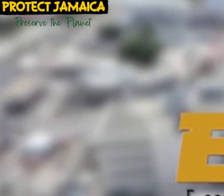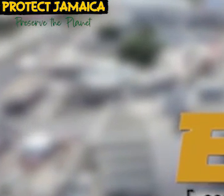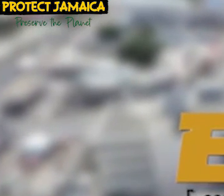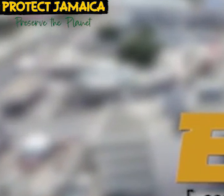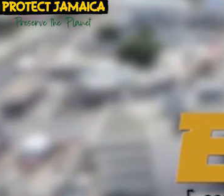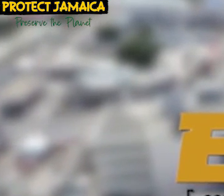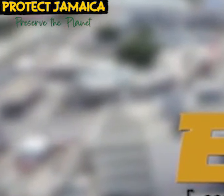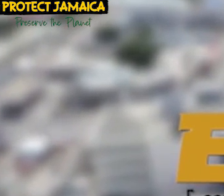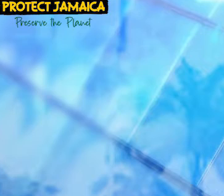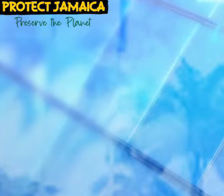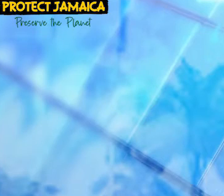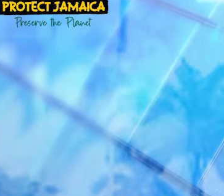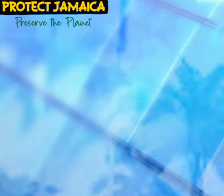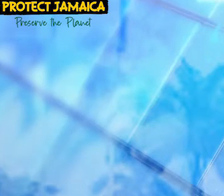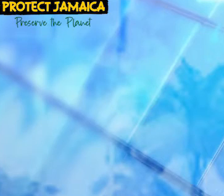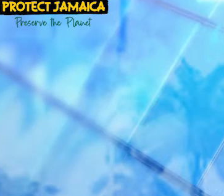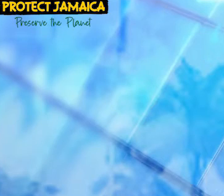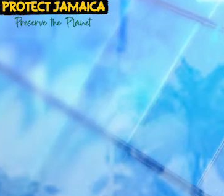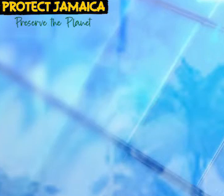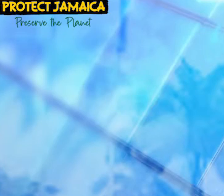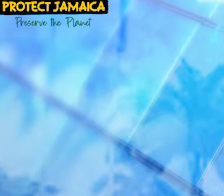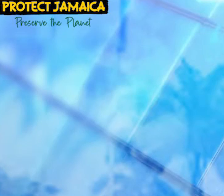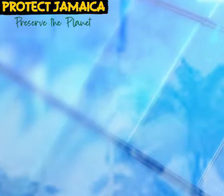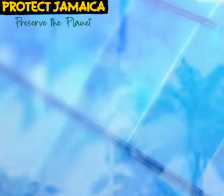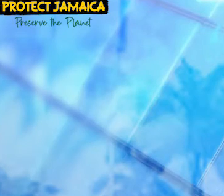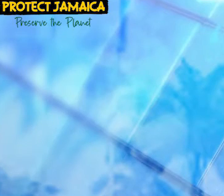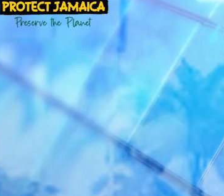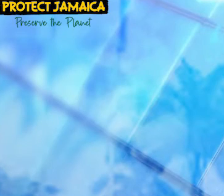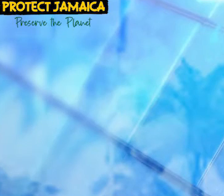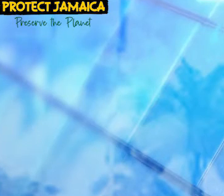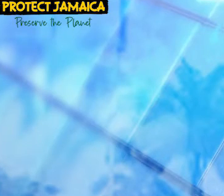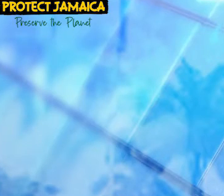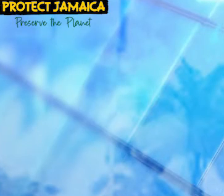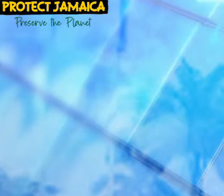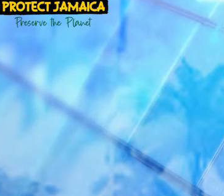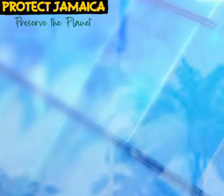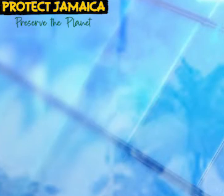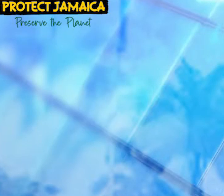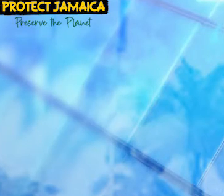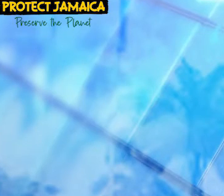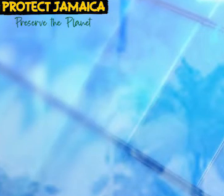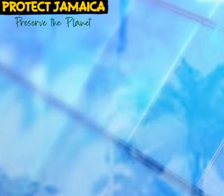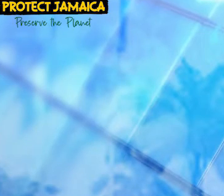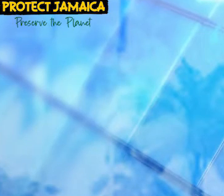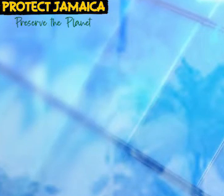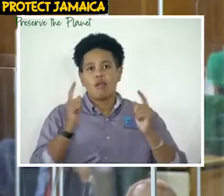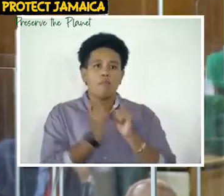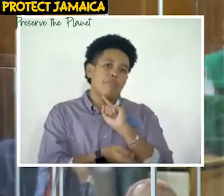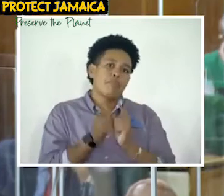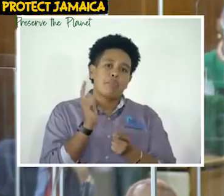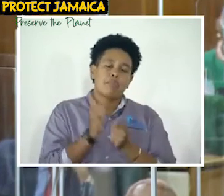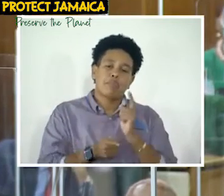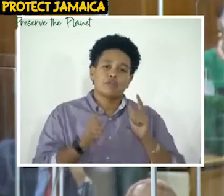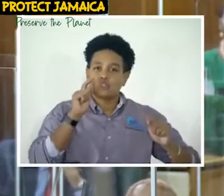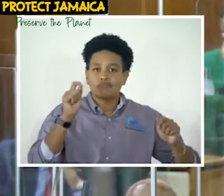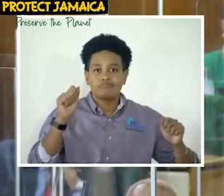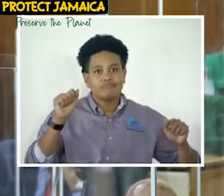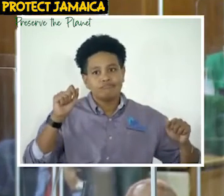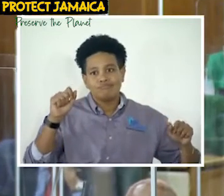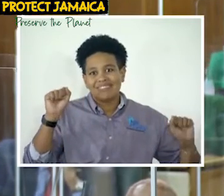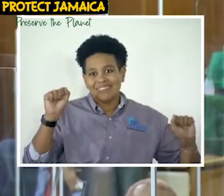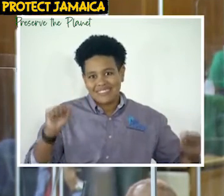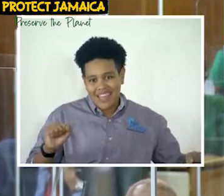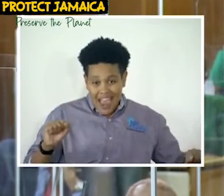national delivery solution. And finally this week, we leave you with highlights from the Prime Minister's budget presentation. Jamaica